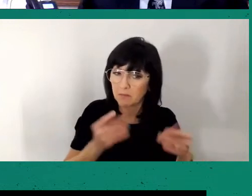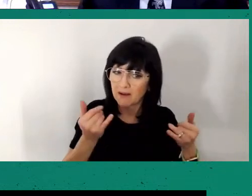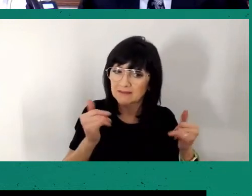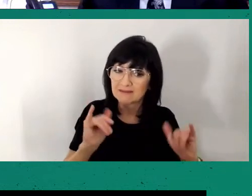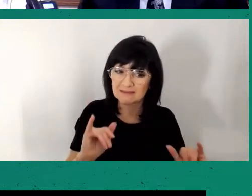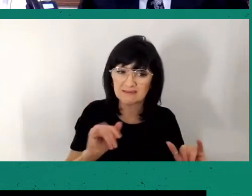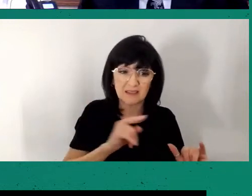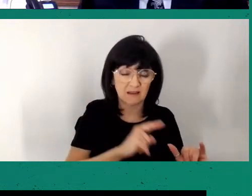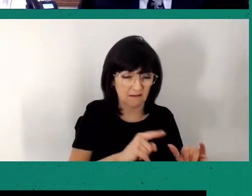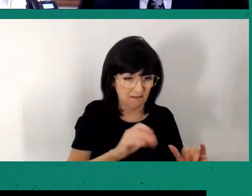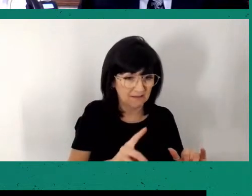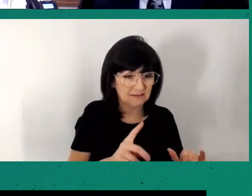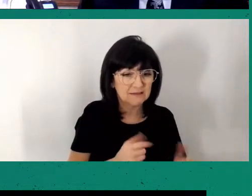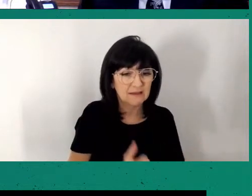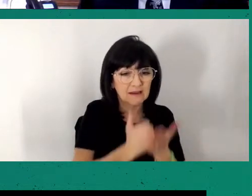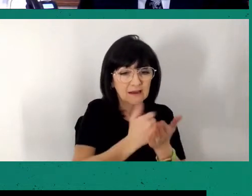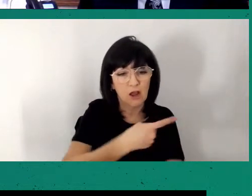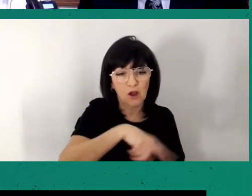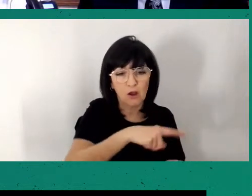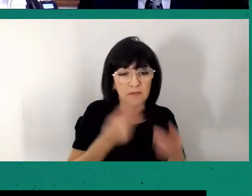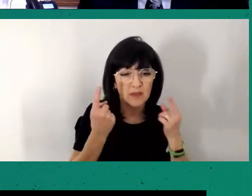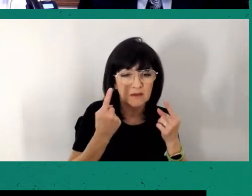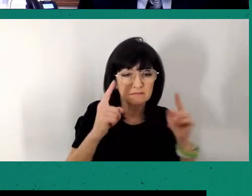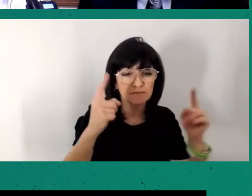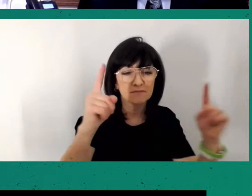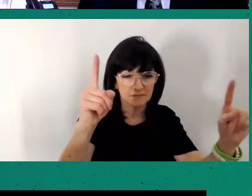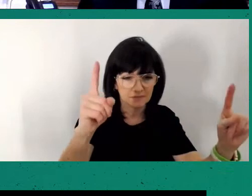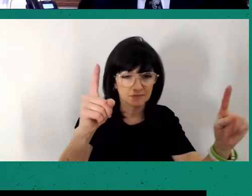have sent an increased number of boys and girls